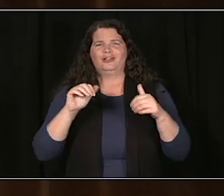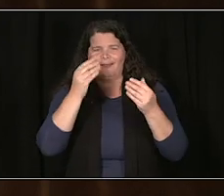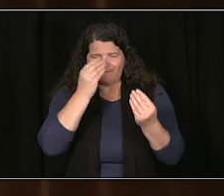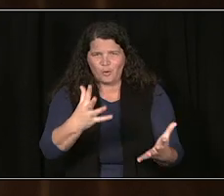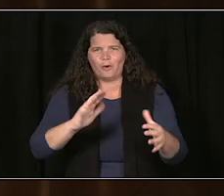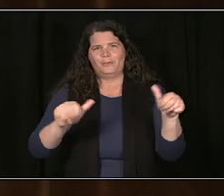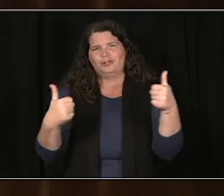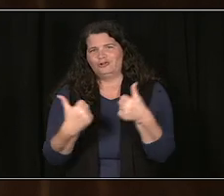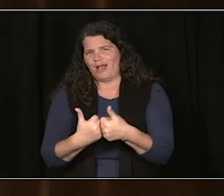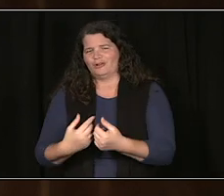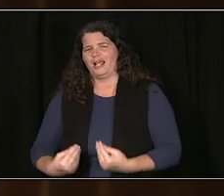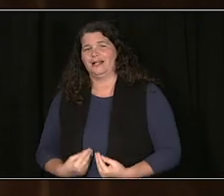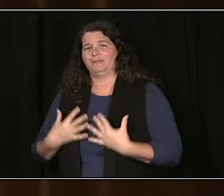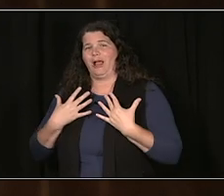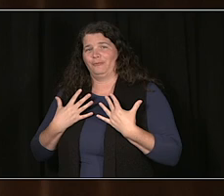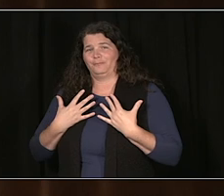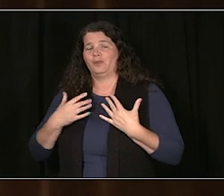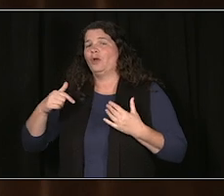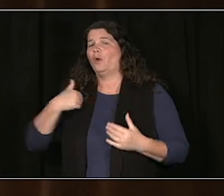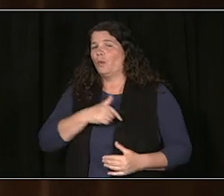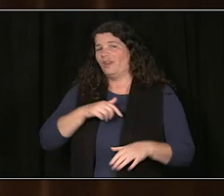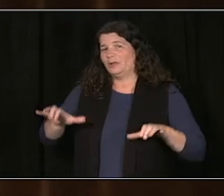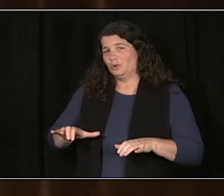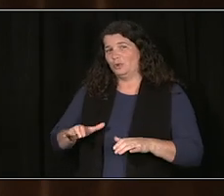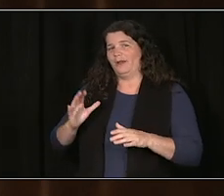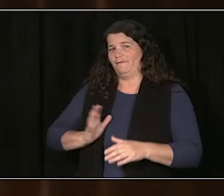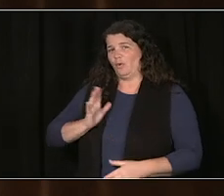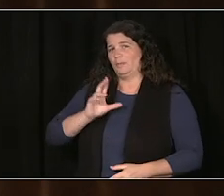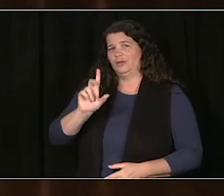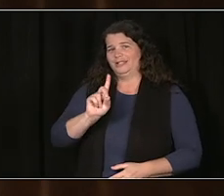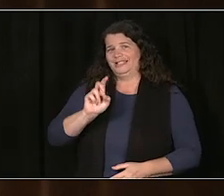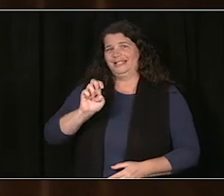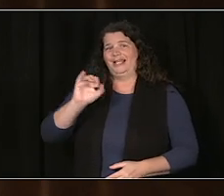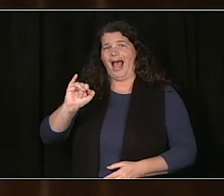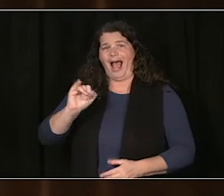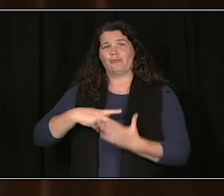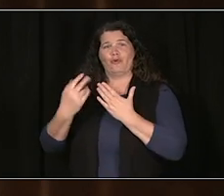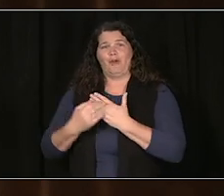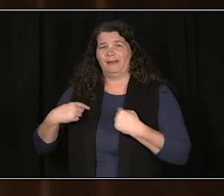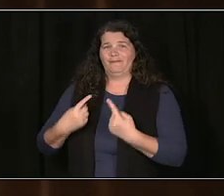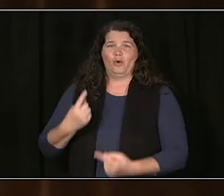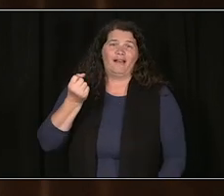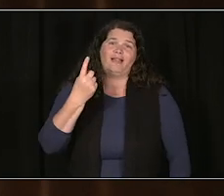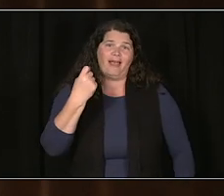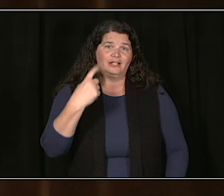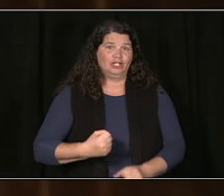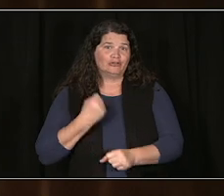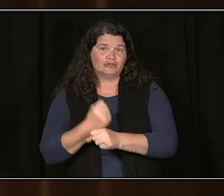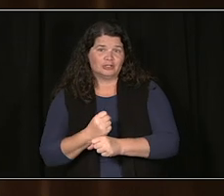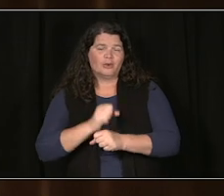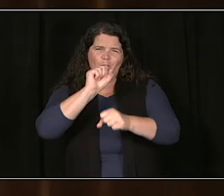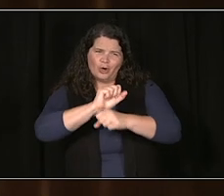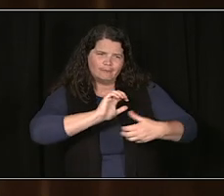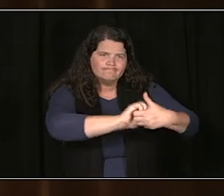our 11th year of formal DE&I programming, we continue to work both as an organization and in concert with our member studios